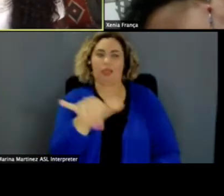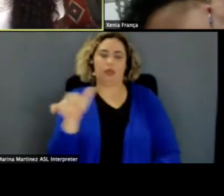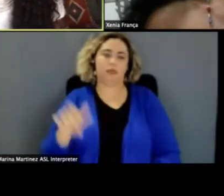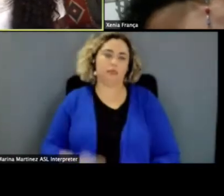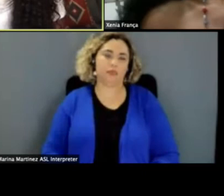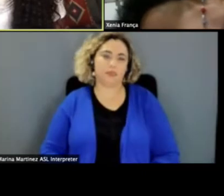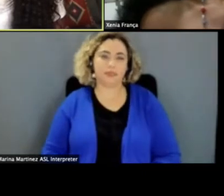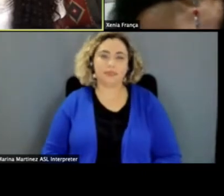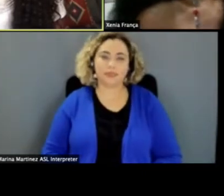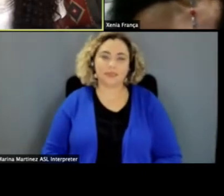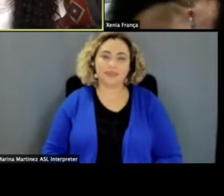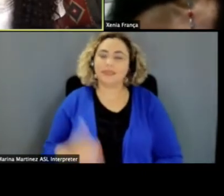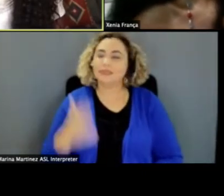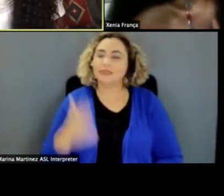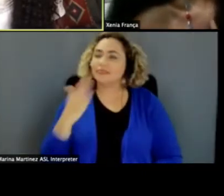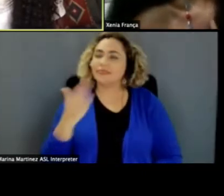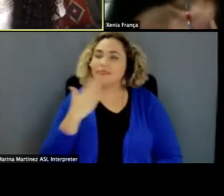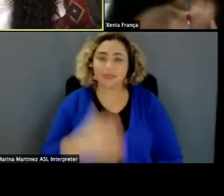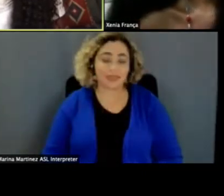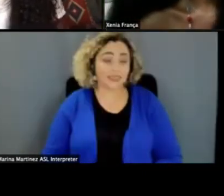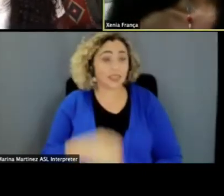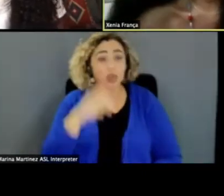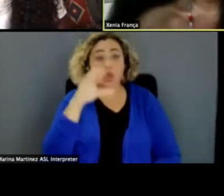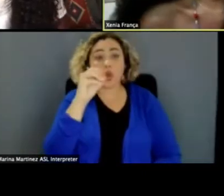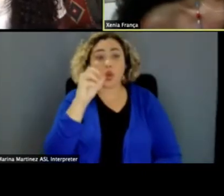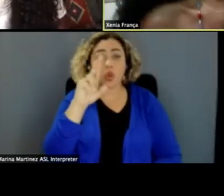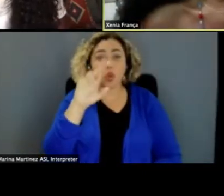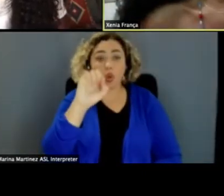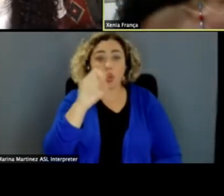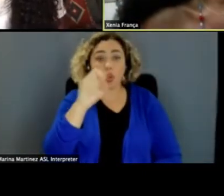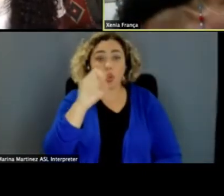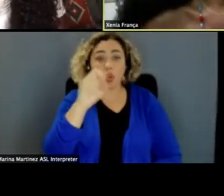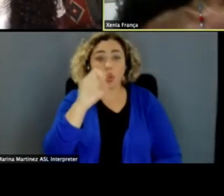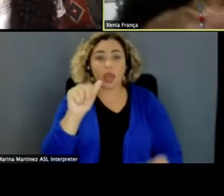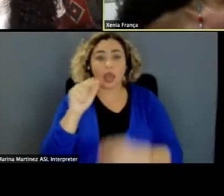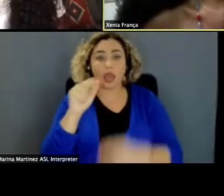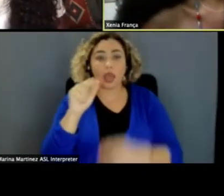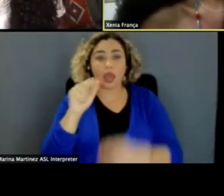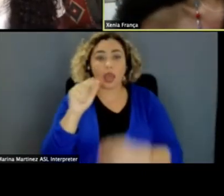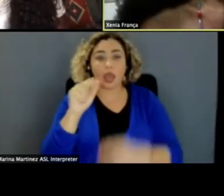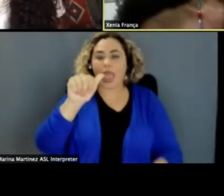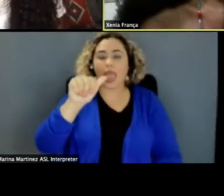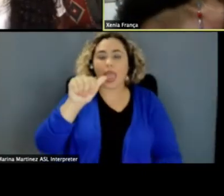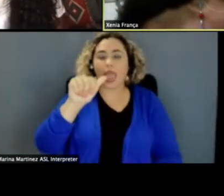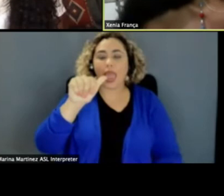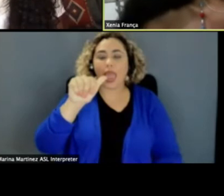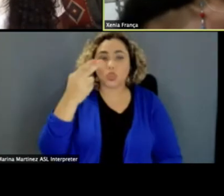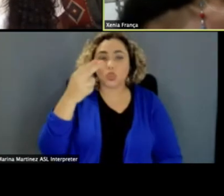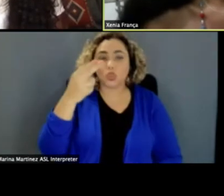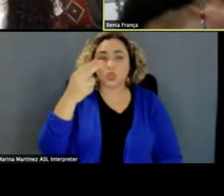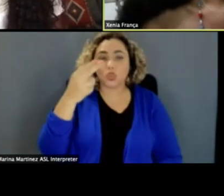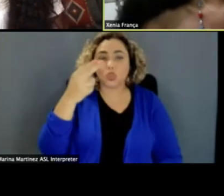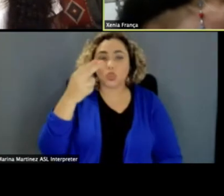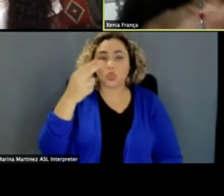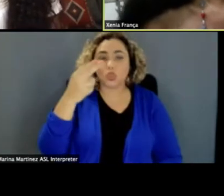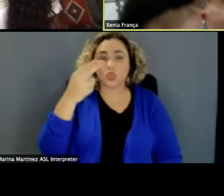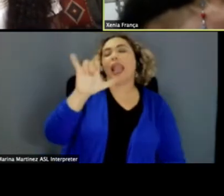Obrigada, Pablo. Thank you. The orisha in question is called Exu Elegua, Elegbara,